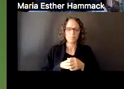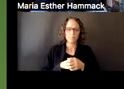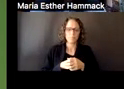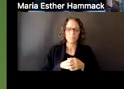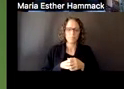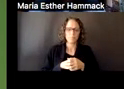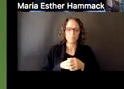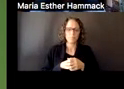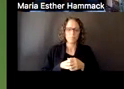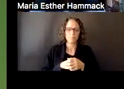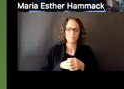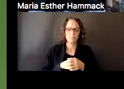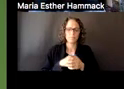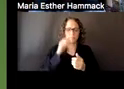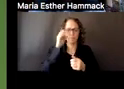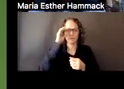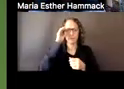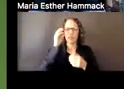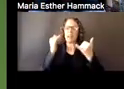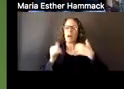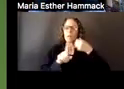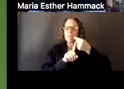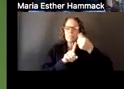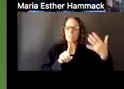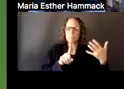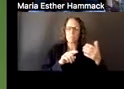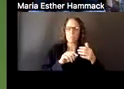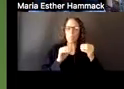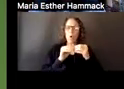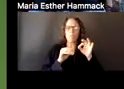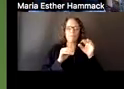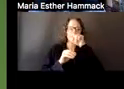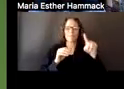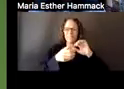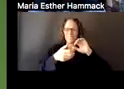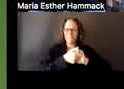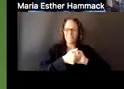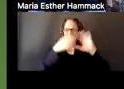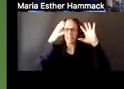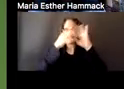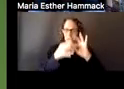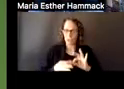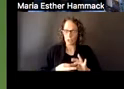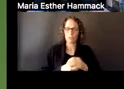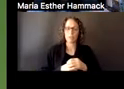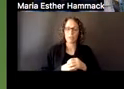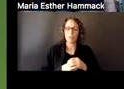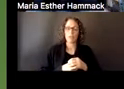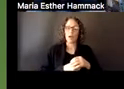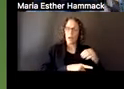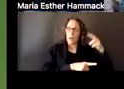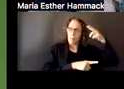and I will talk a little bit more about here about these connections. People in Mexico who were, you know, pushing